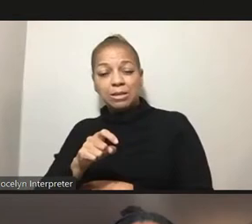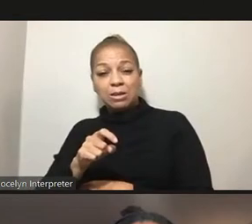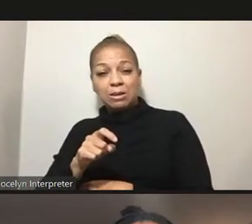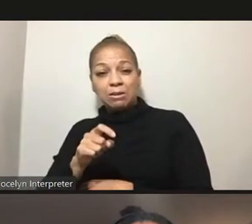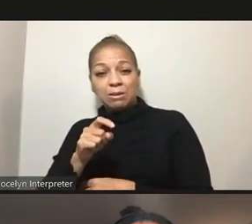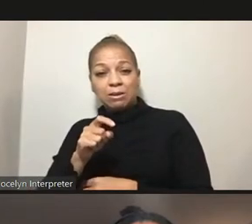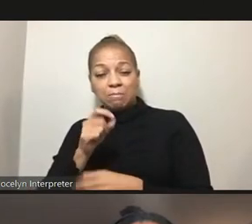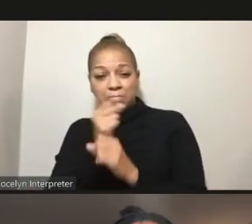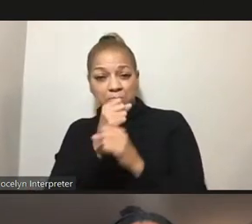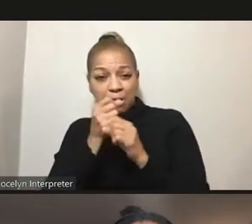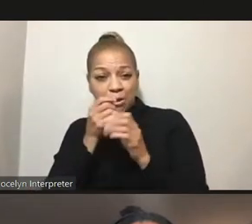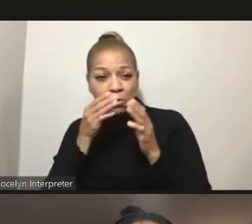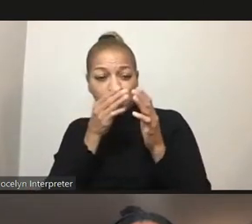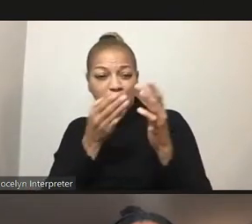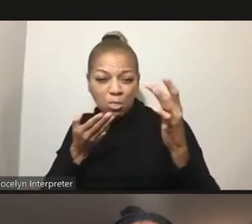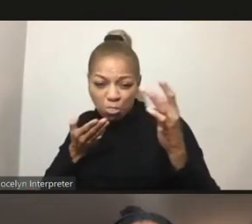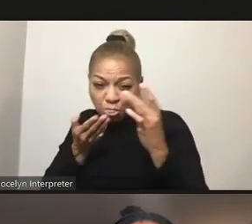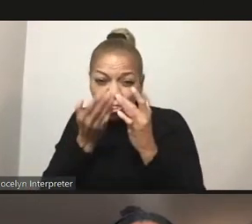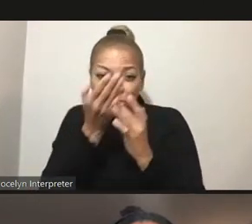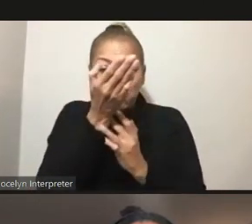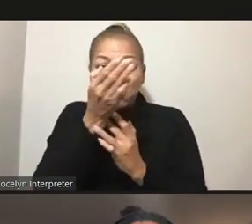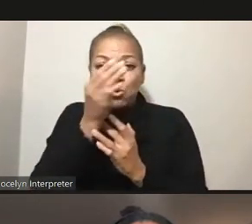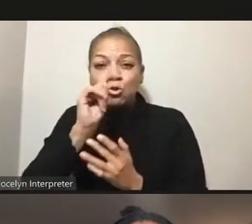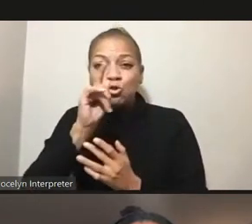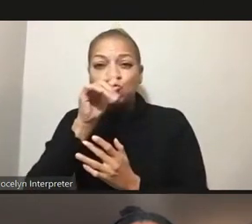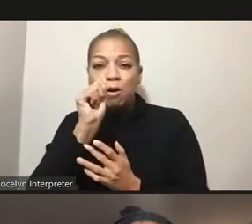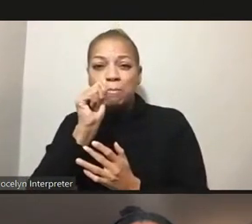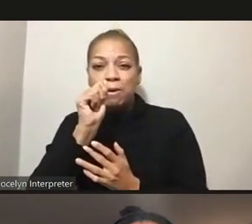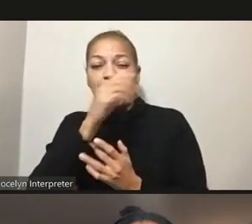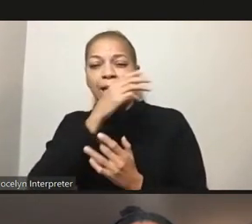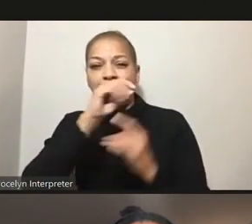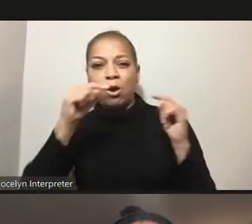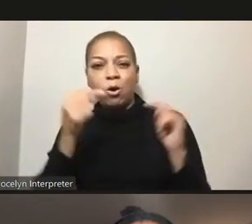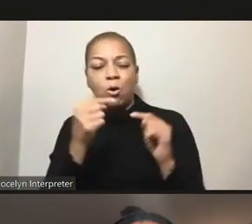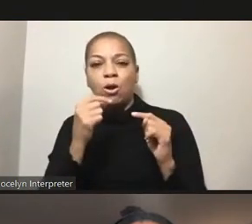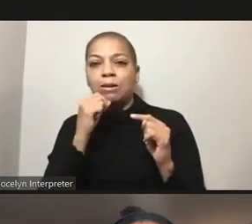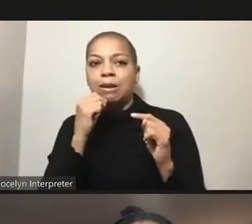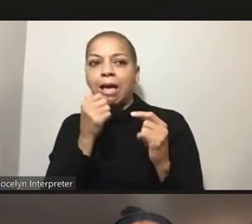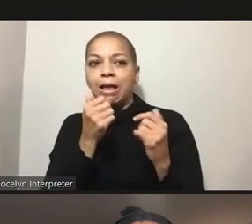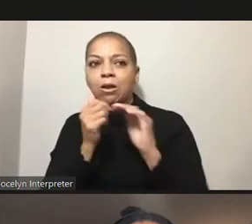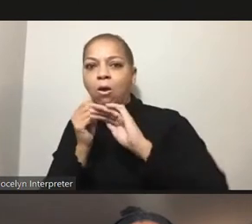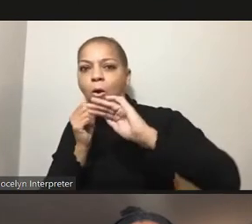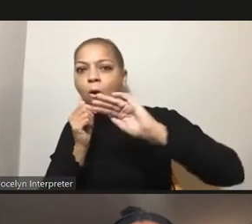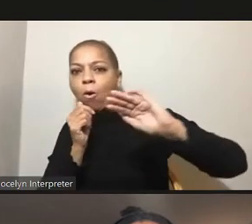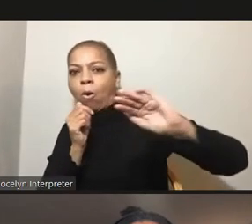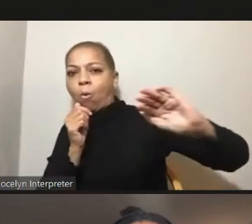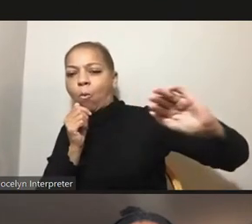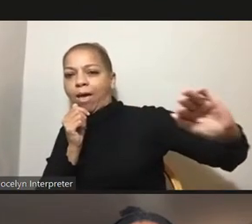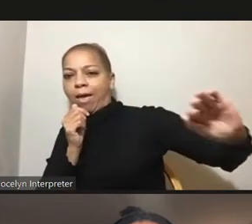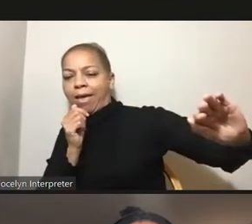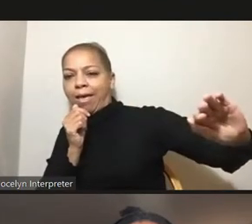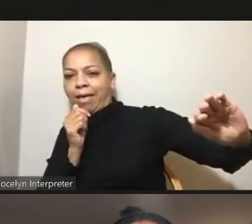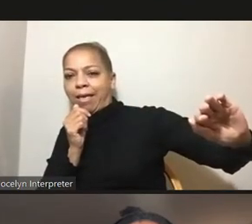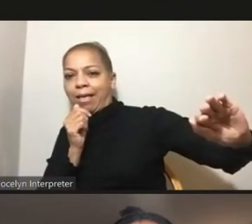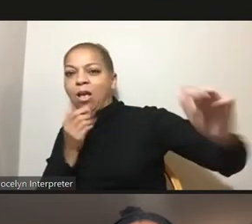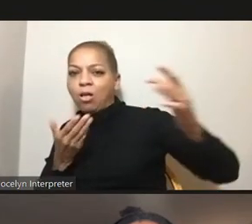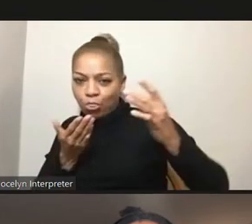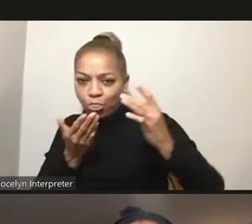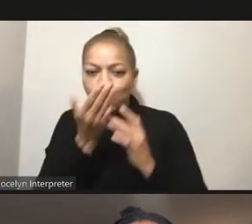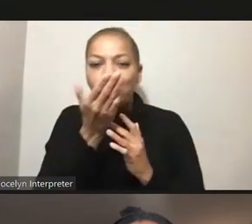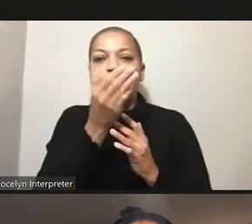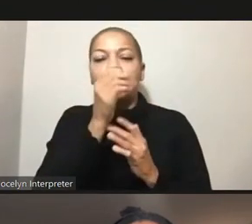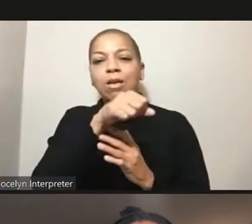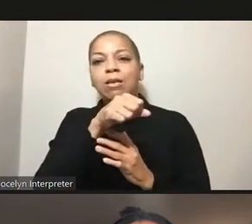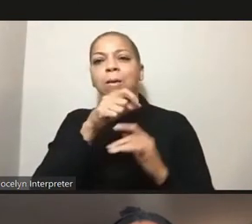and hurt, not away from it. And I deeply believe that art as a vehicle